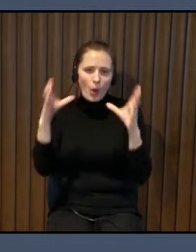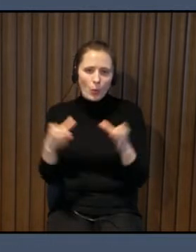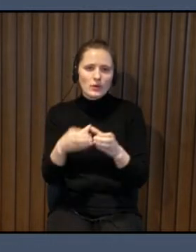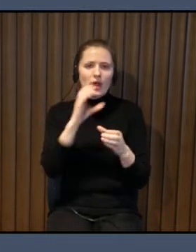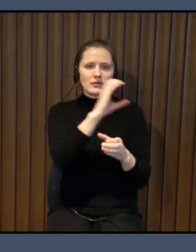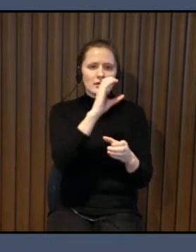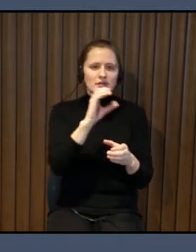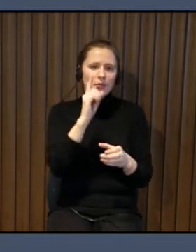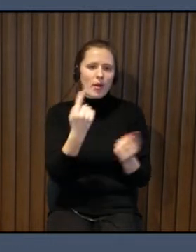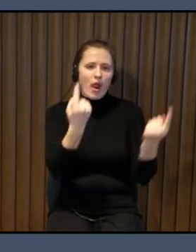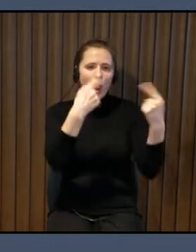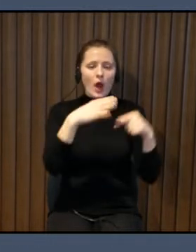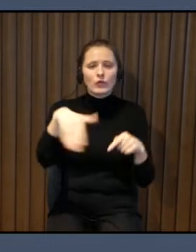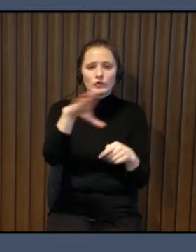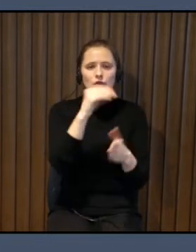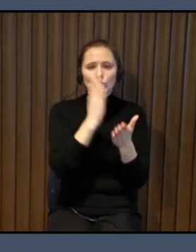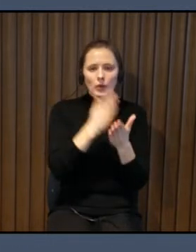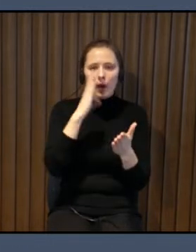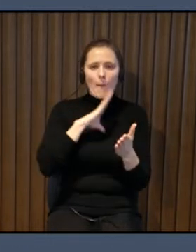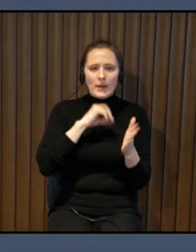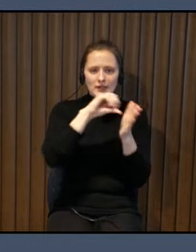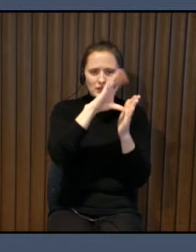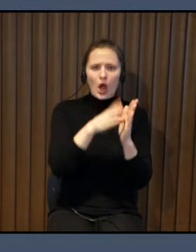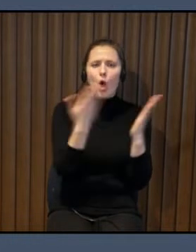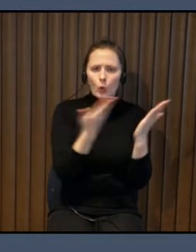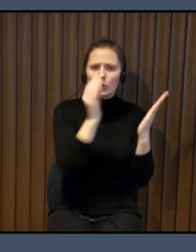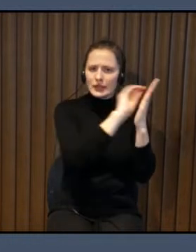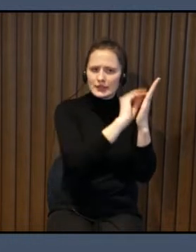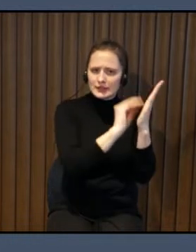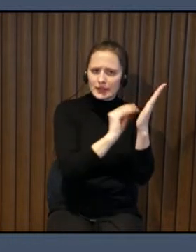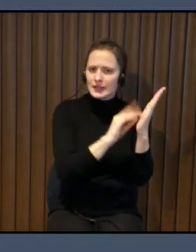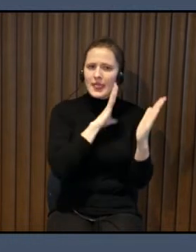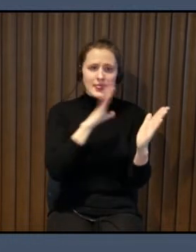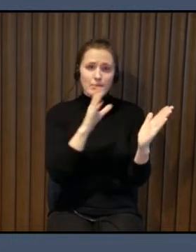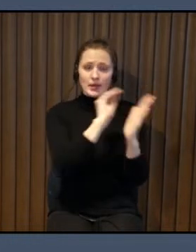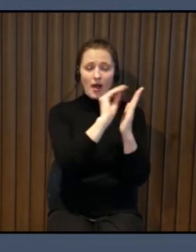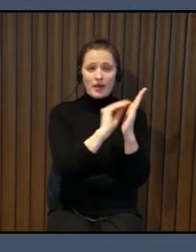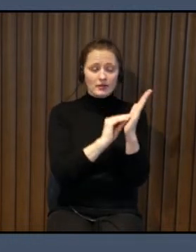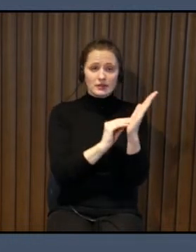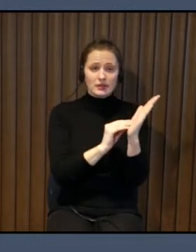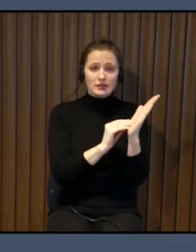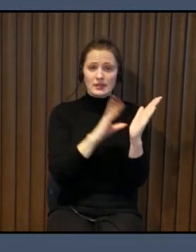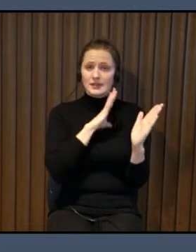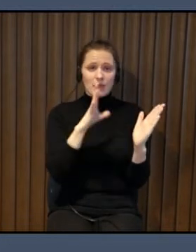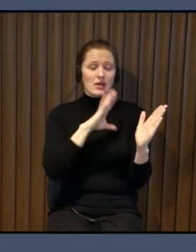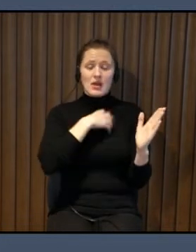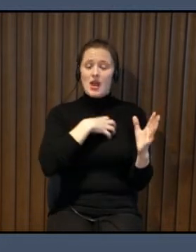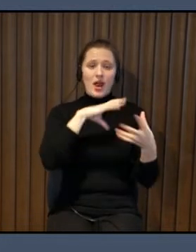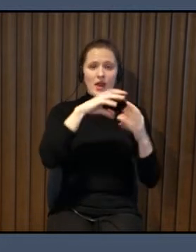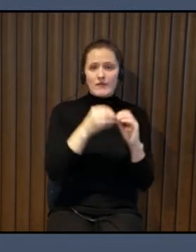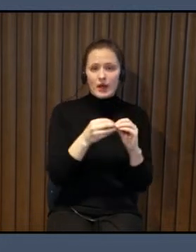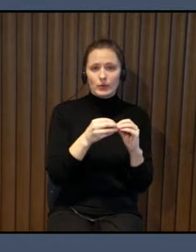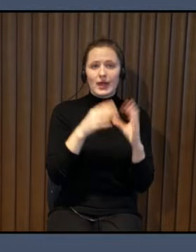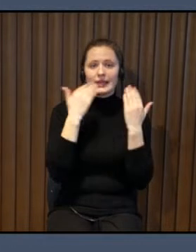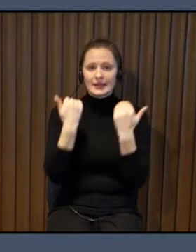continental law. In Soviet system, everything went by the law.